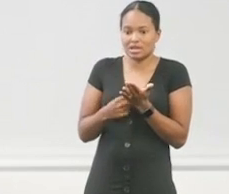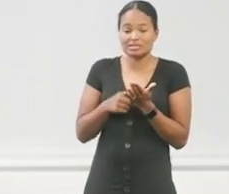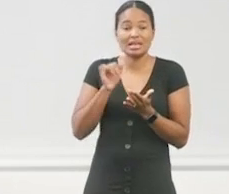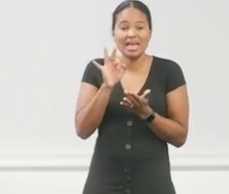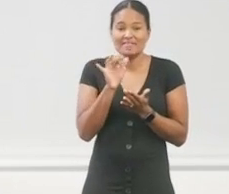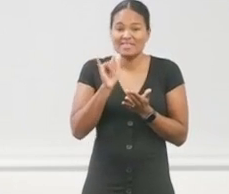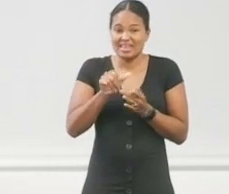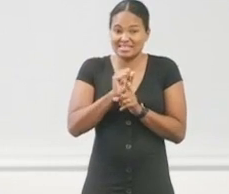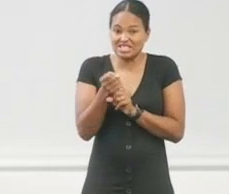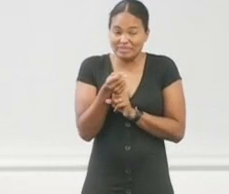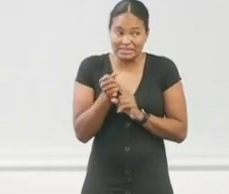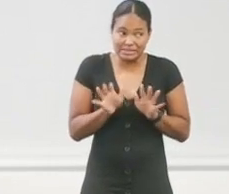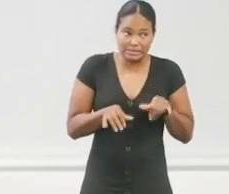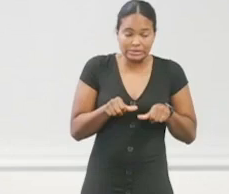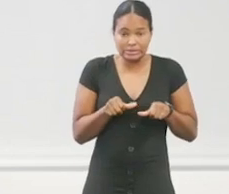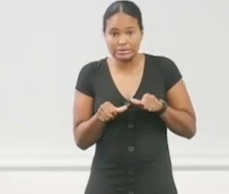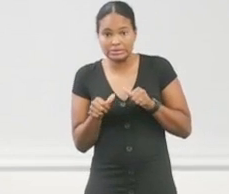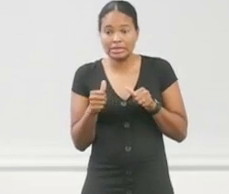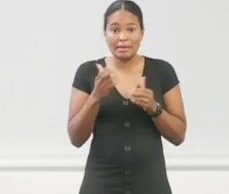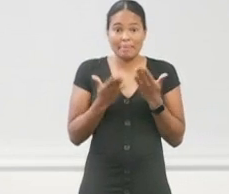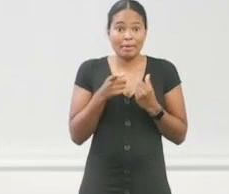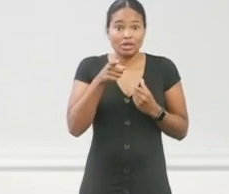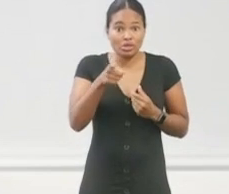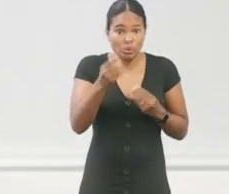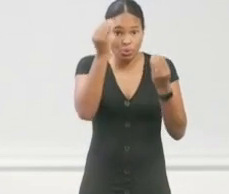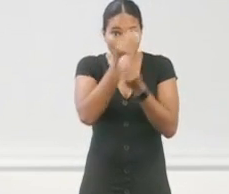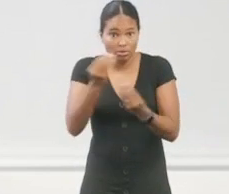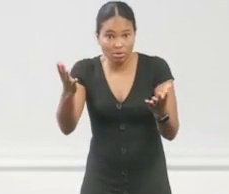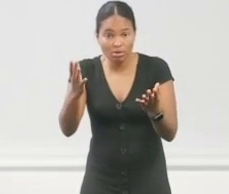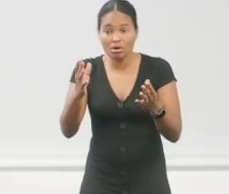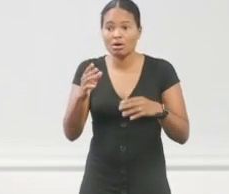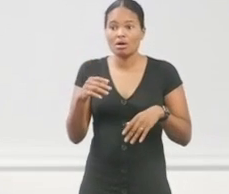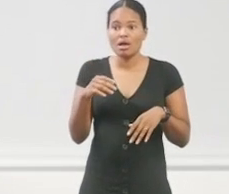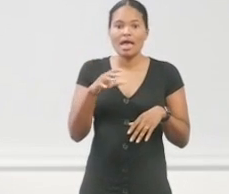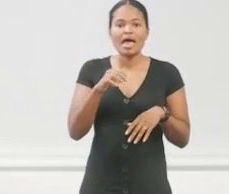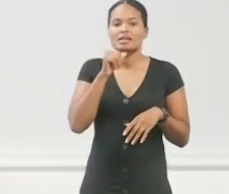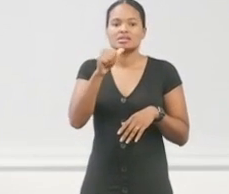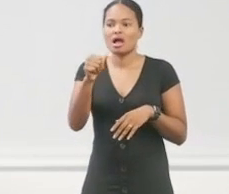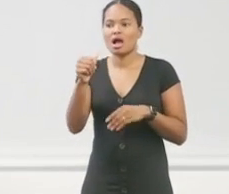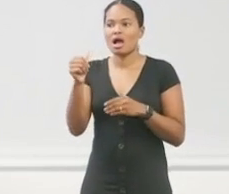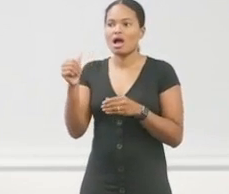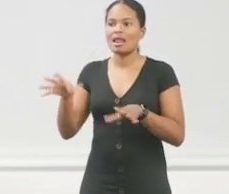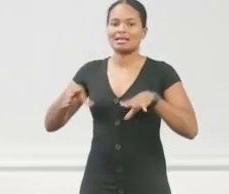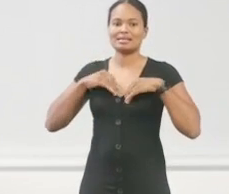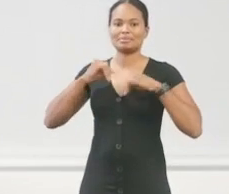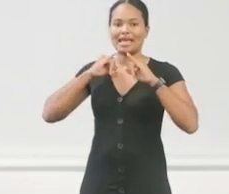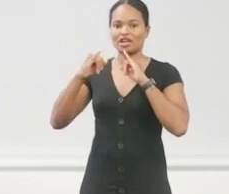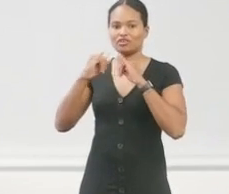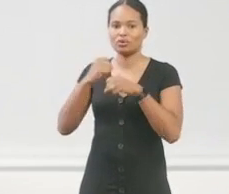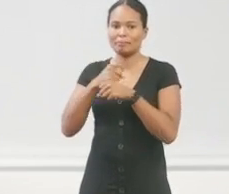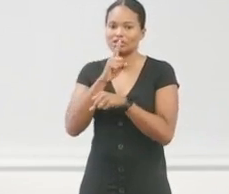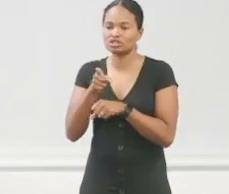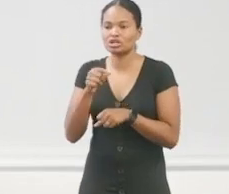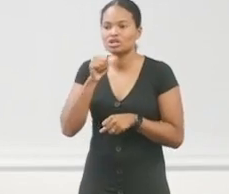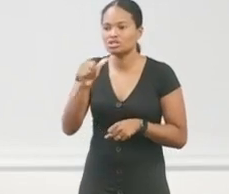tight situation, maybe it's you putting out the information and not taking interviews to make sure that you don't stumble